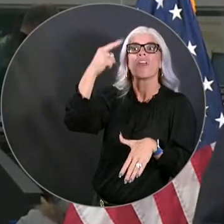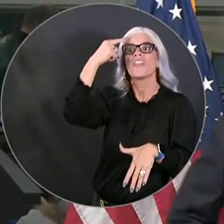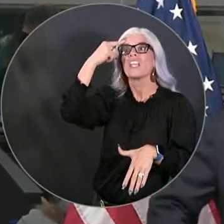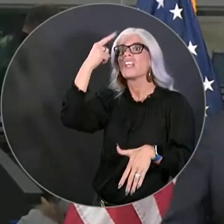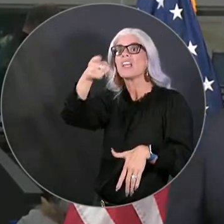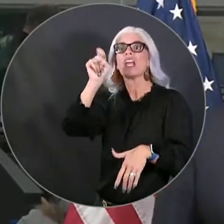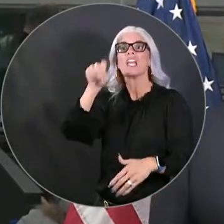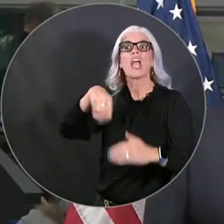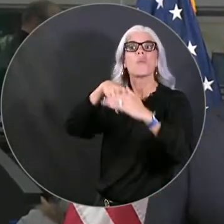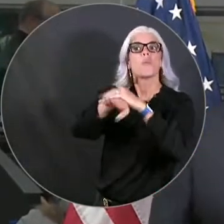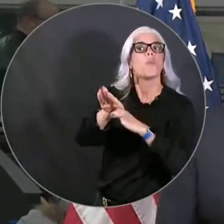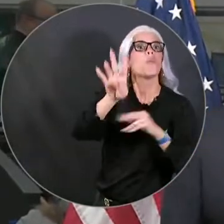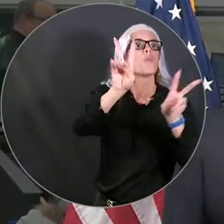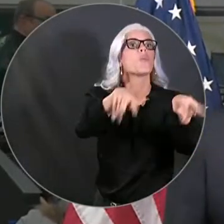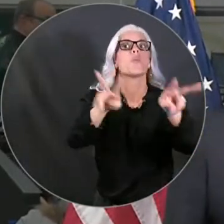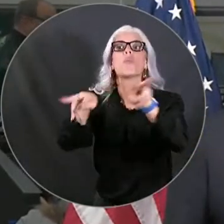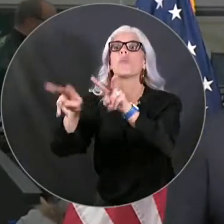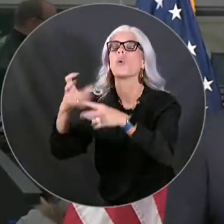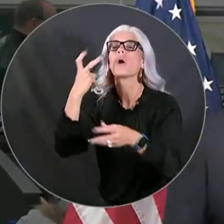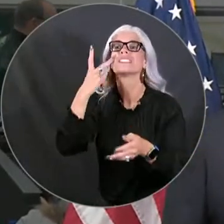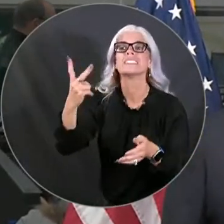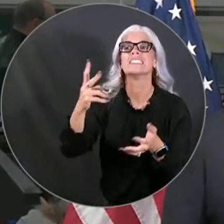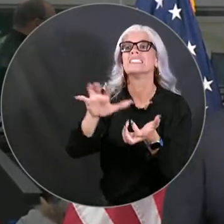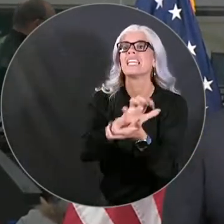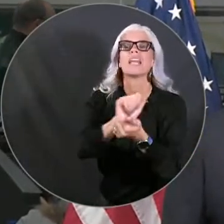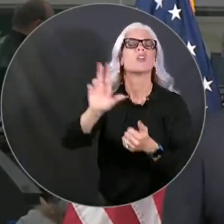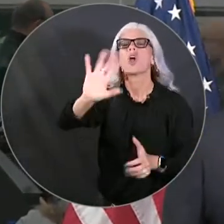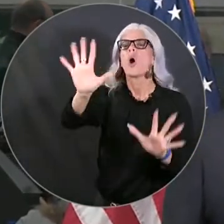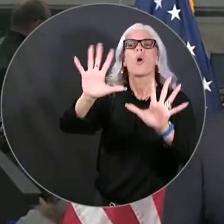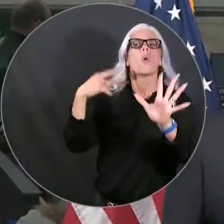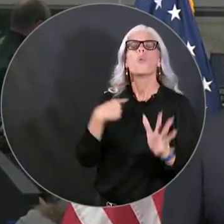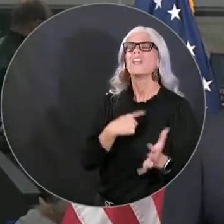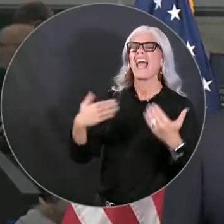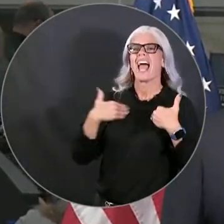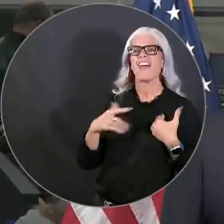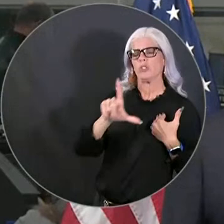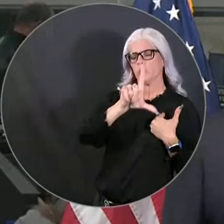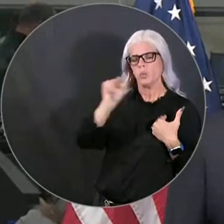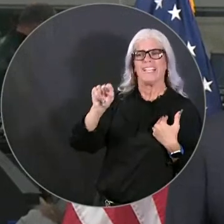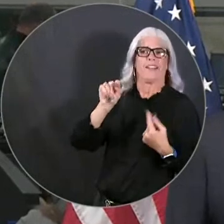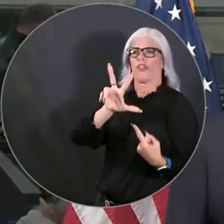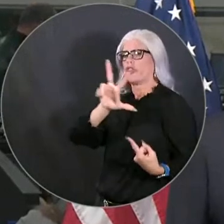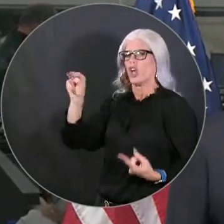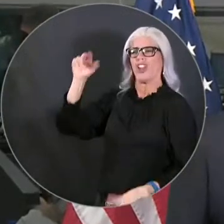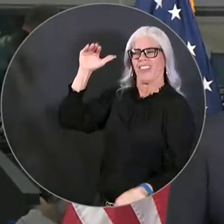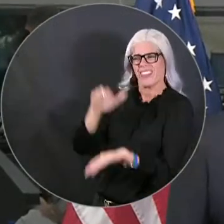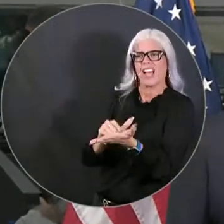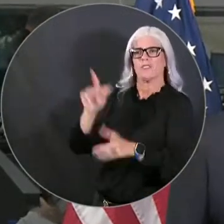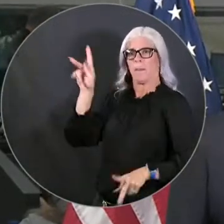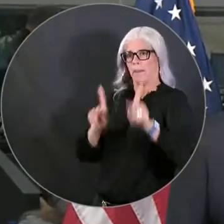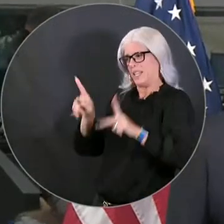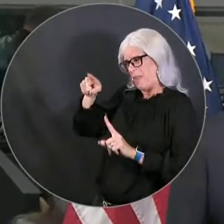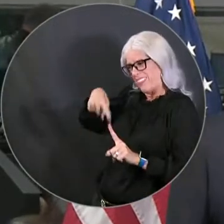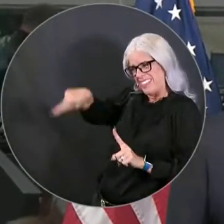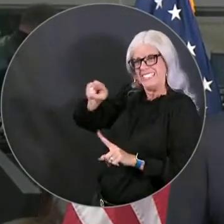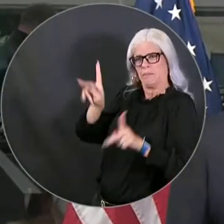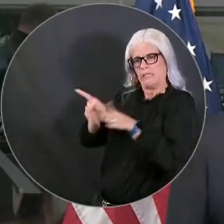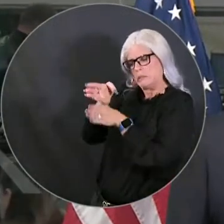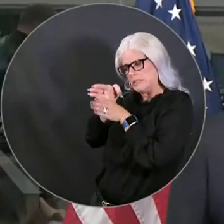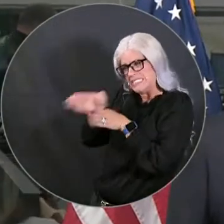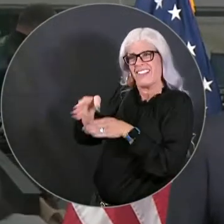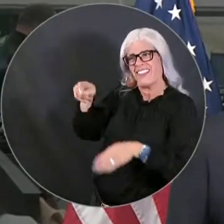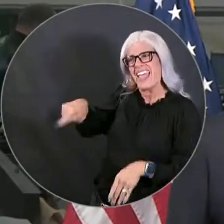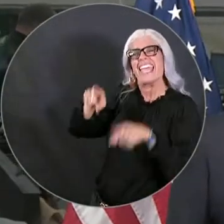We have 20,000, 30,000 responders coming into area that need access to those roads. Stay at